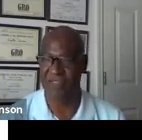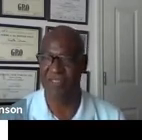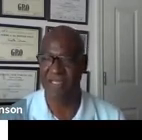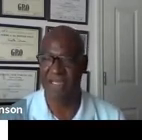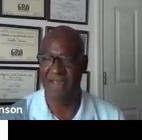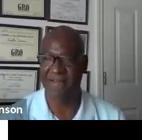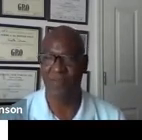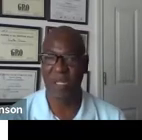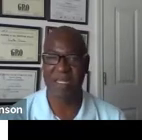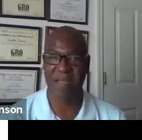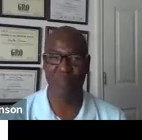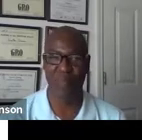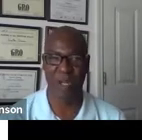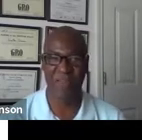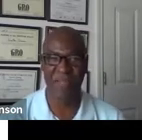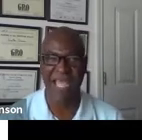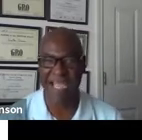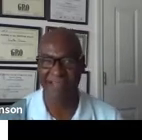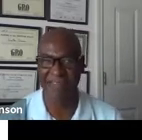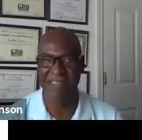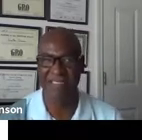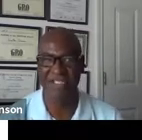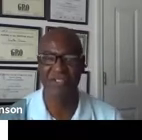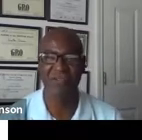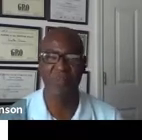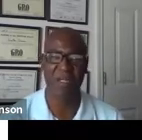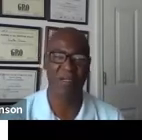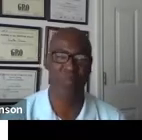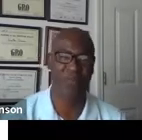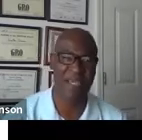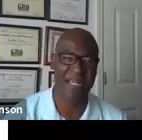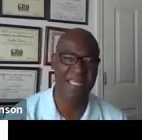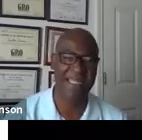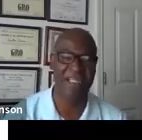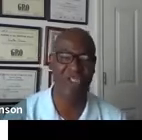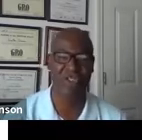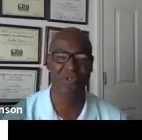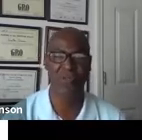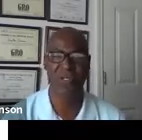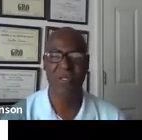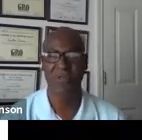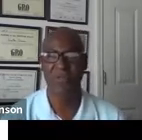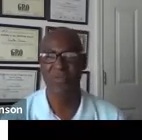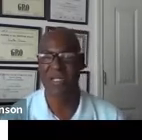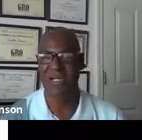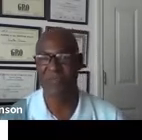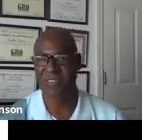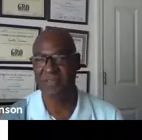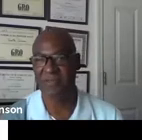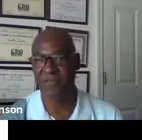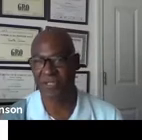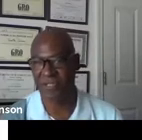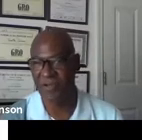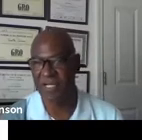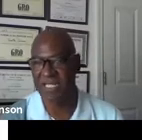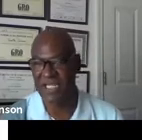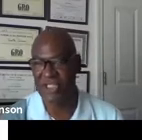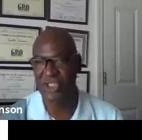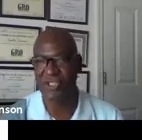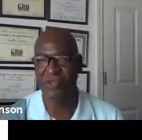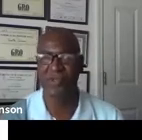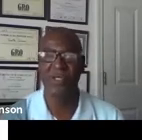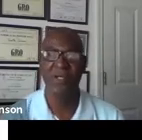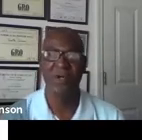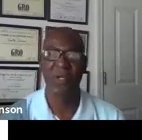advocate for themselves. We dealt with housing issues. We dealt with Medicaid issue. We dealt with social security